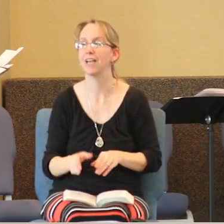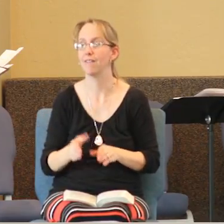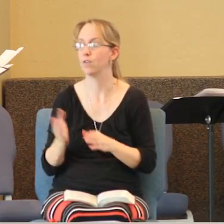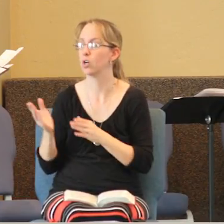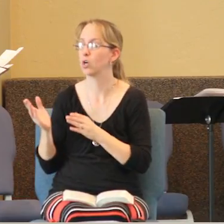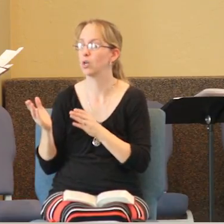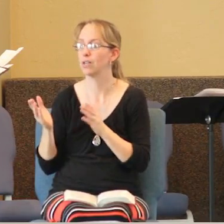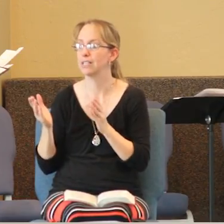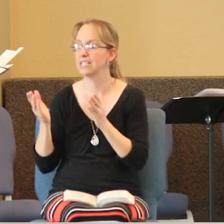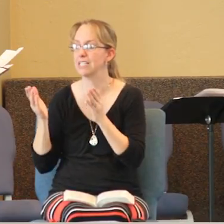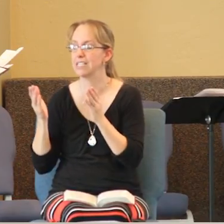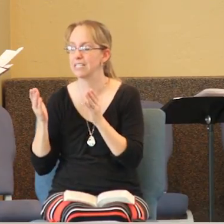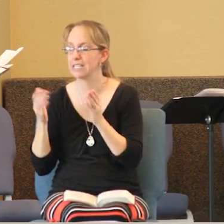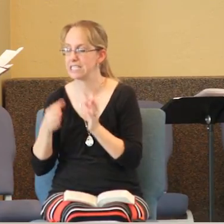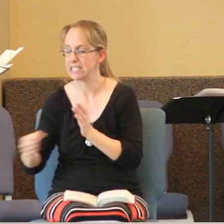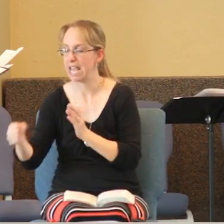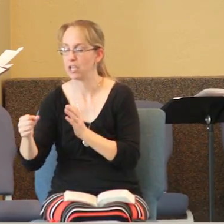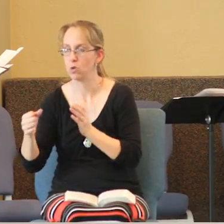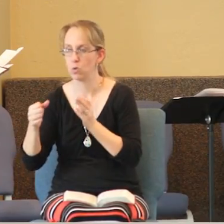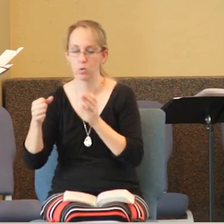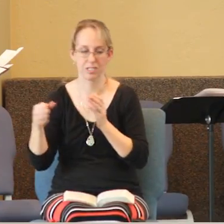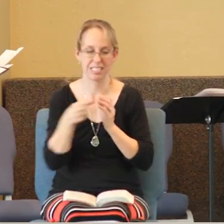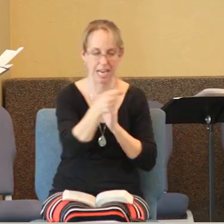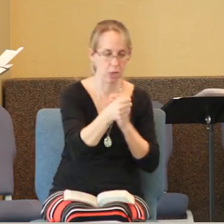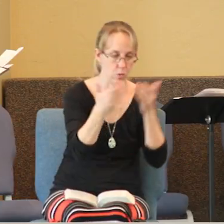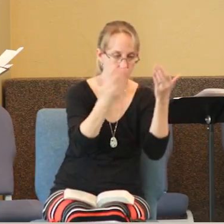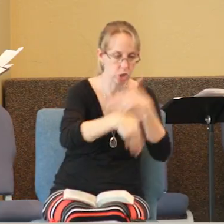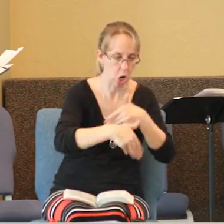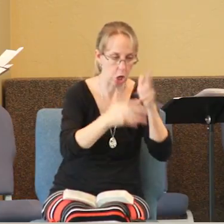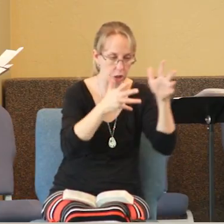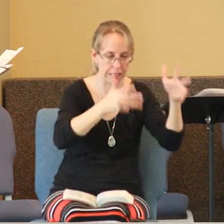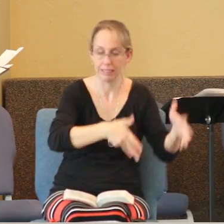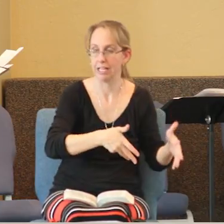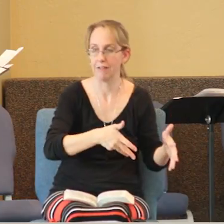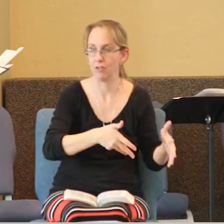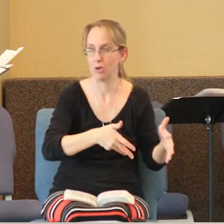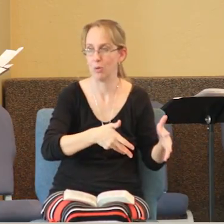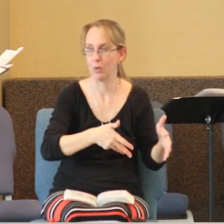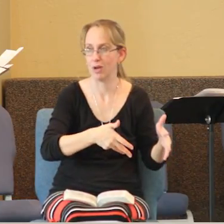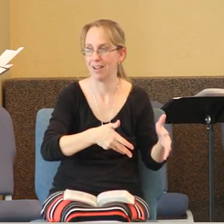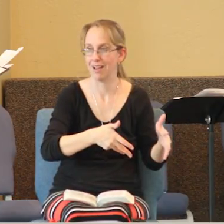dark and leave you. He will never lead you to the dark so we can do dark things.